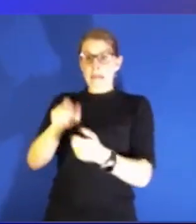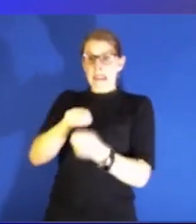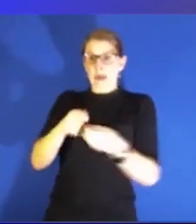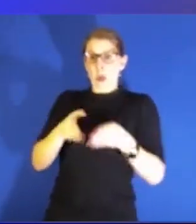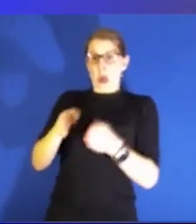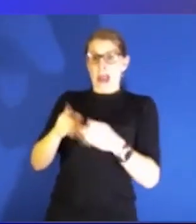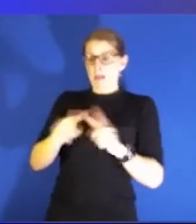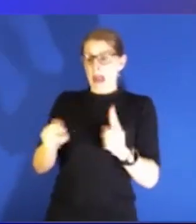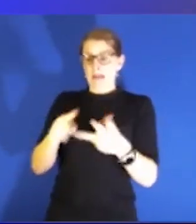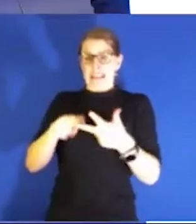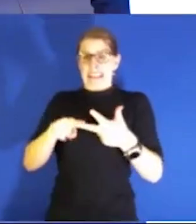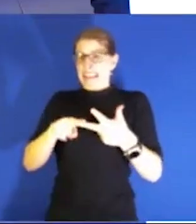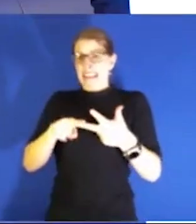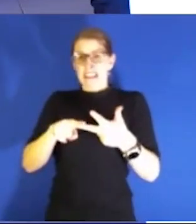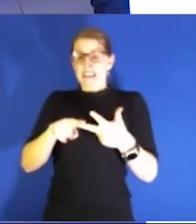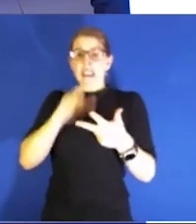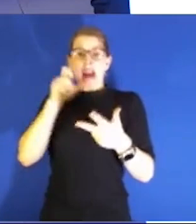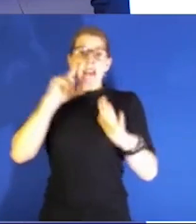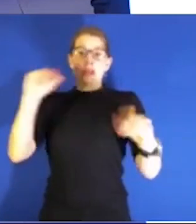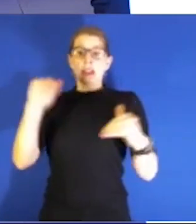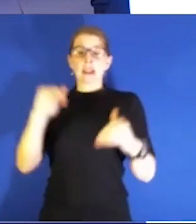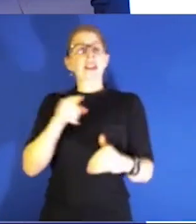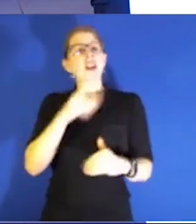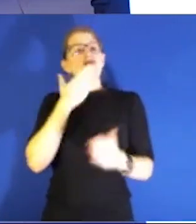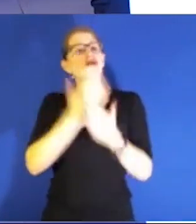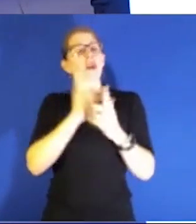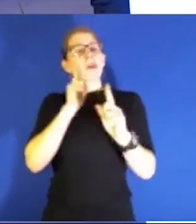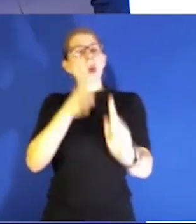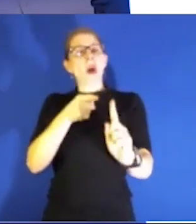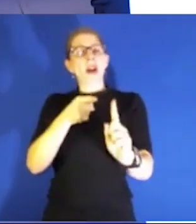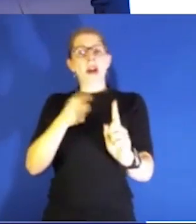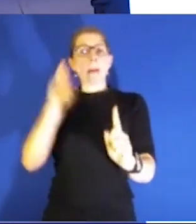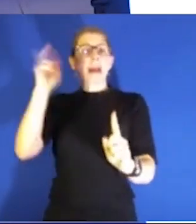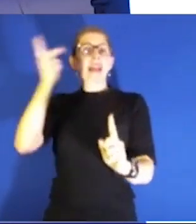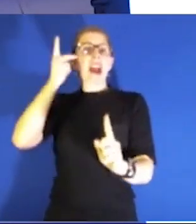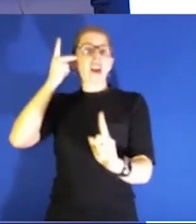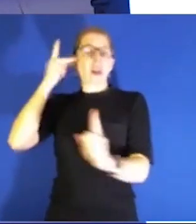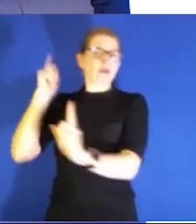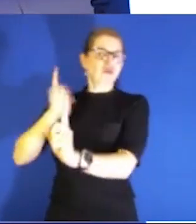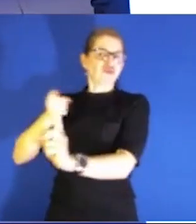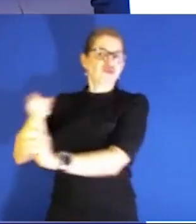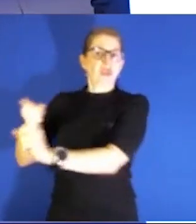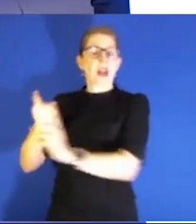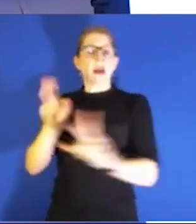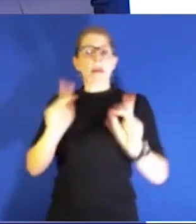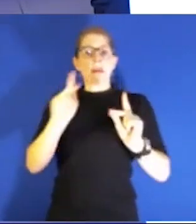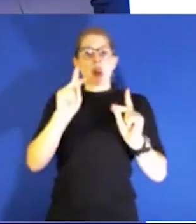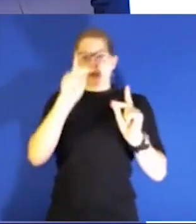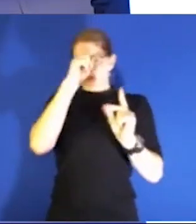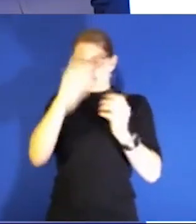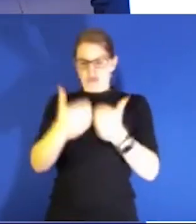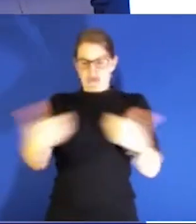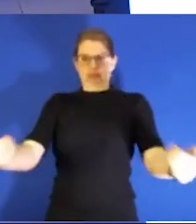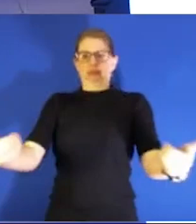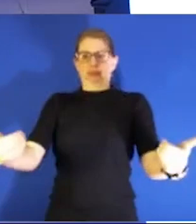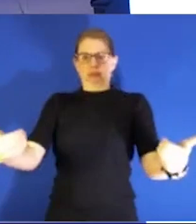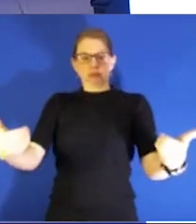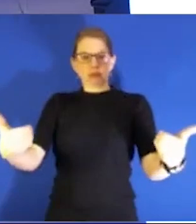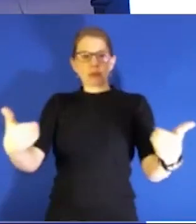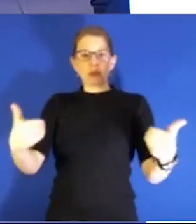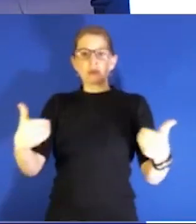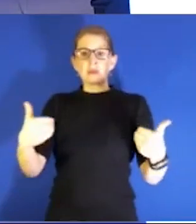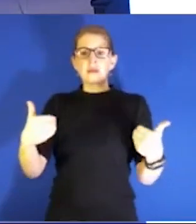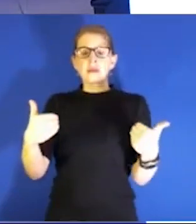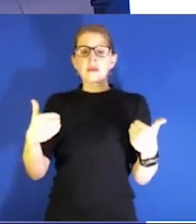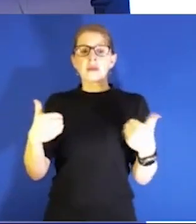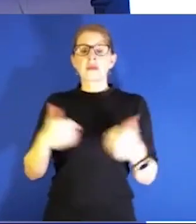have to get used to. You brought up a good point because it's been so politicized and people are on two different sides of things, which is so unfortunate during a health crisis like that.